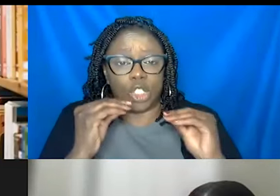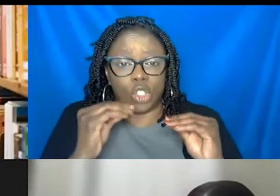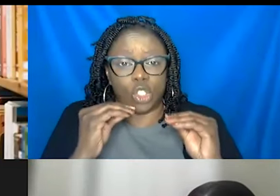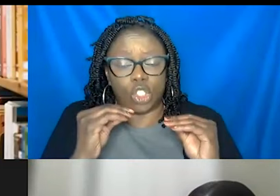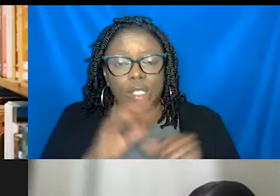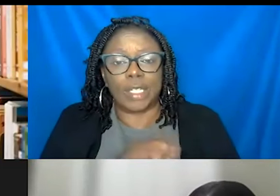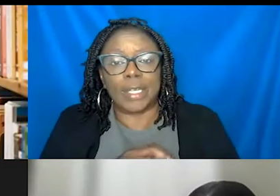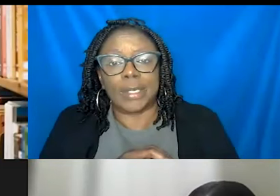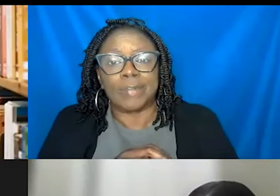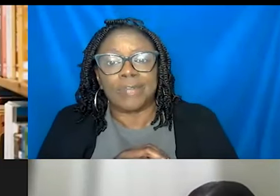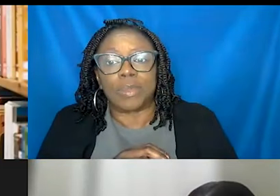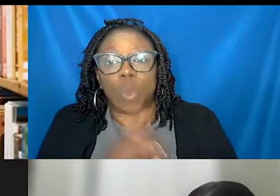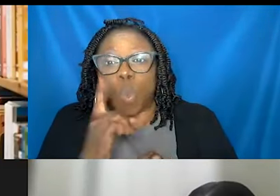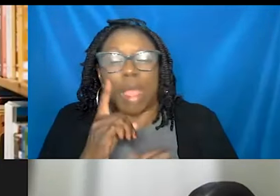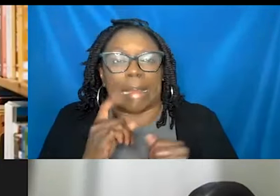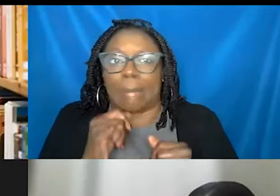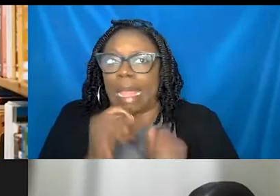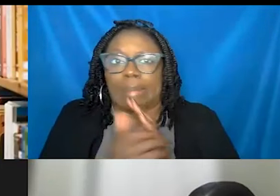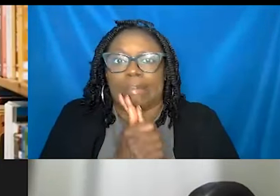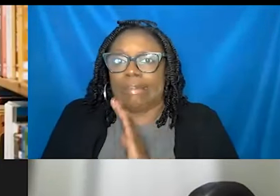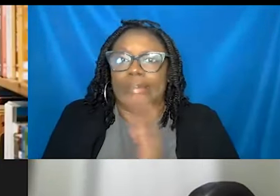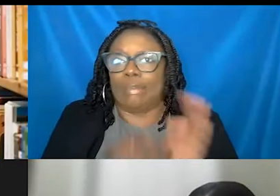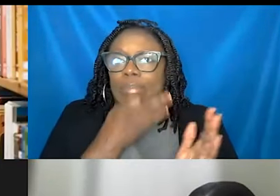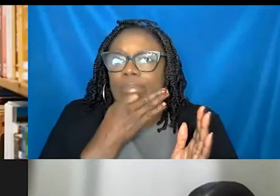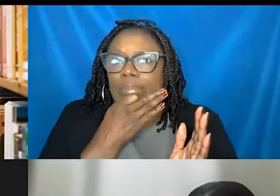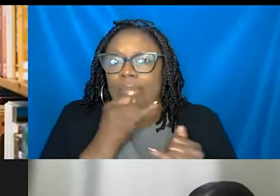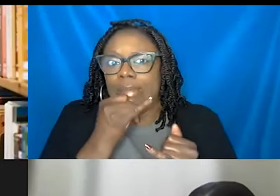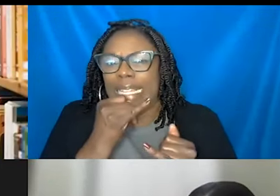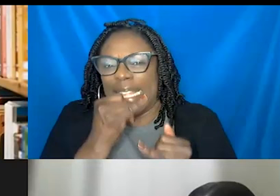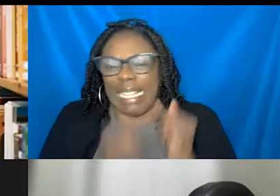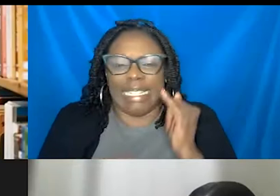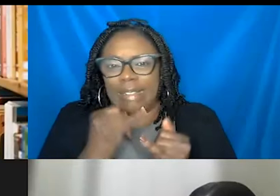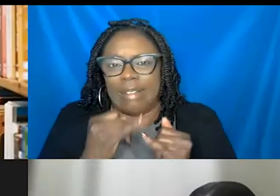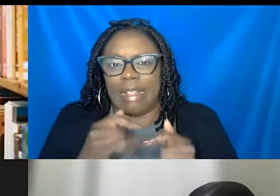area I am a little deficient in is like towards the end of that life course. And